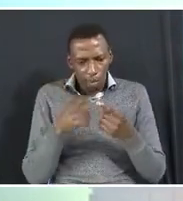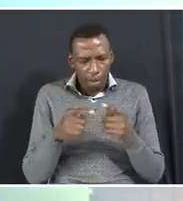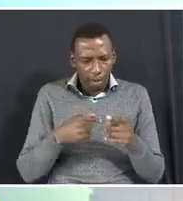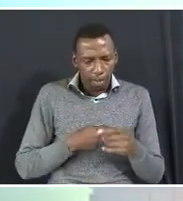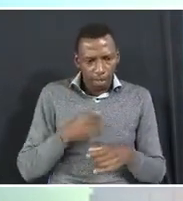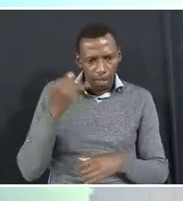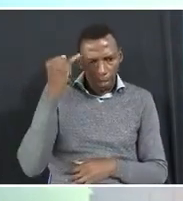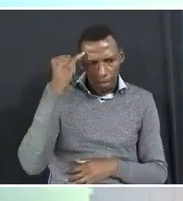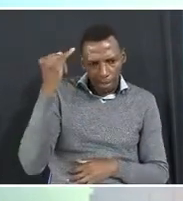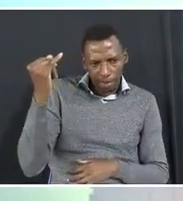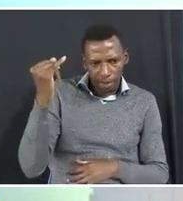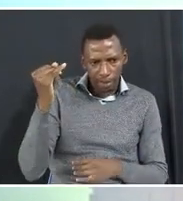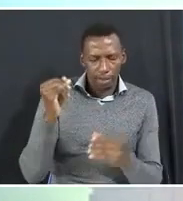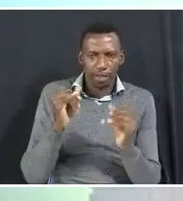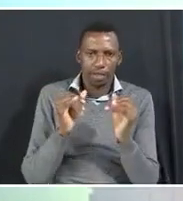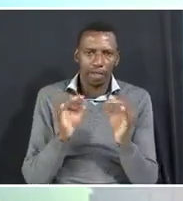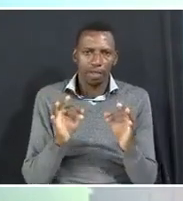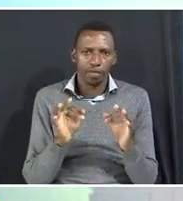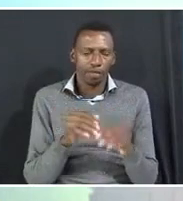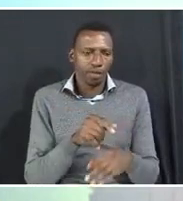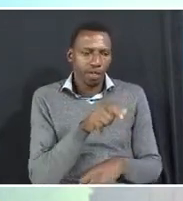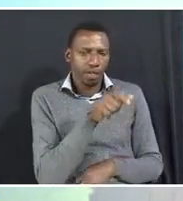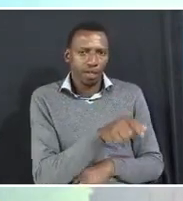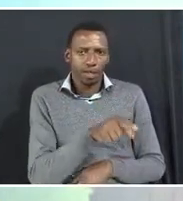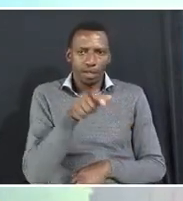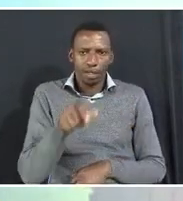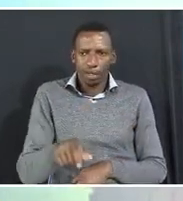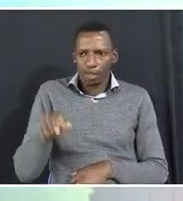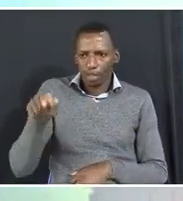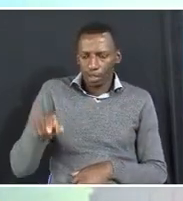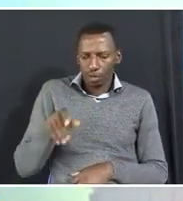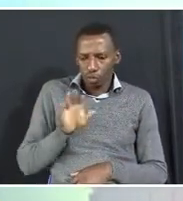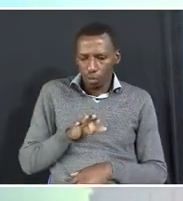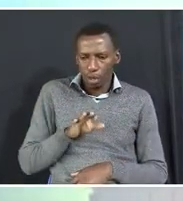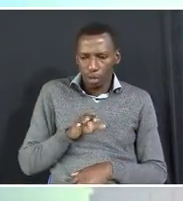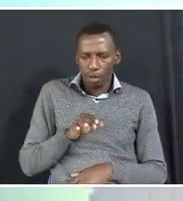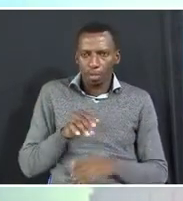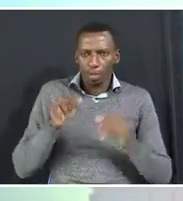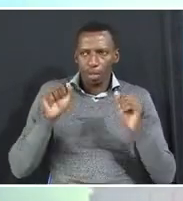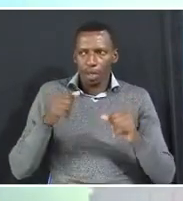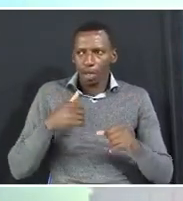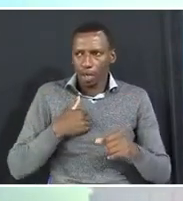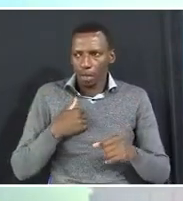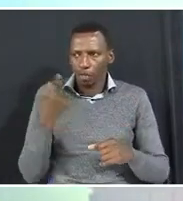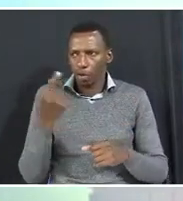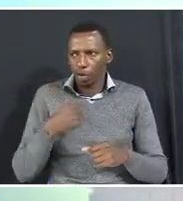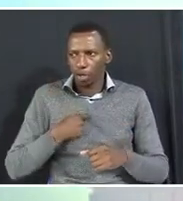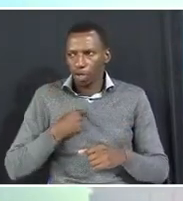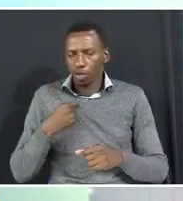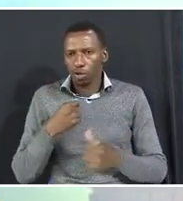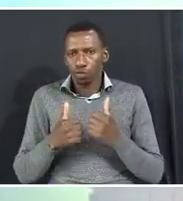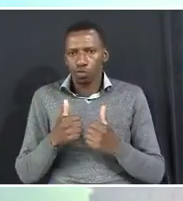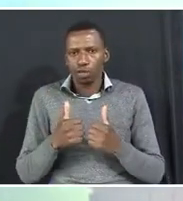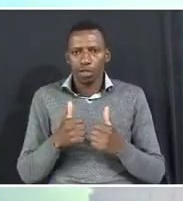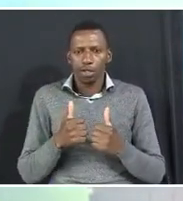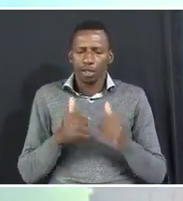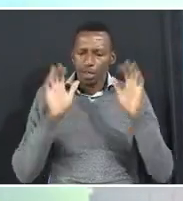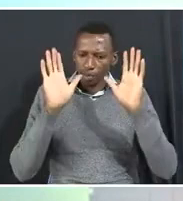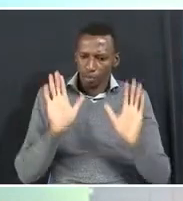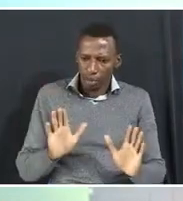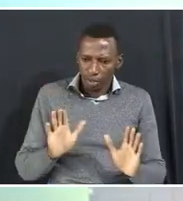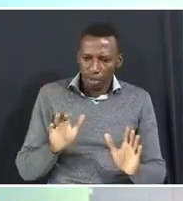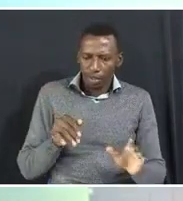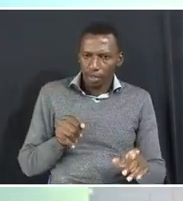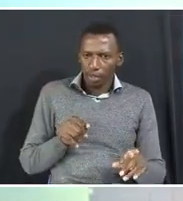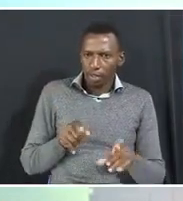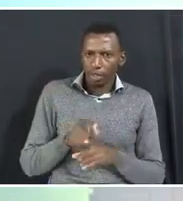if every woman could also just have just the clothes necessary. Sister White challenges me that if you have a cloth